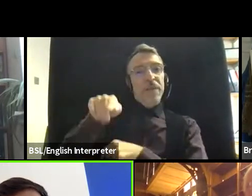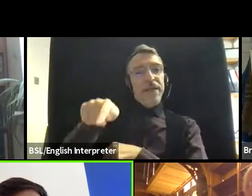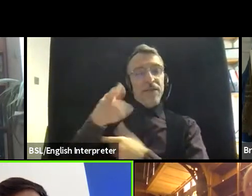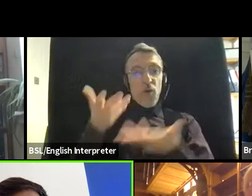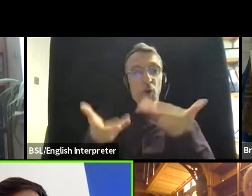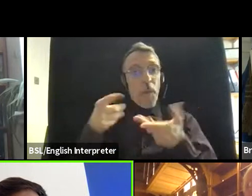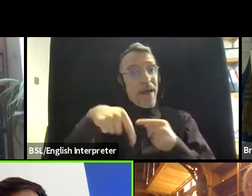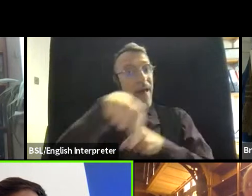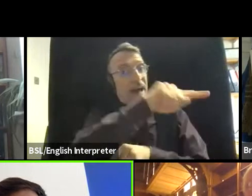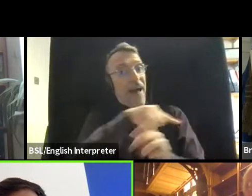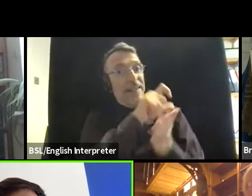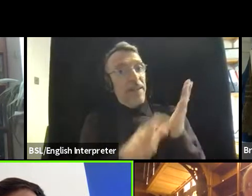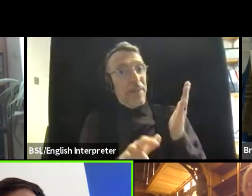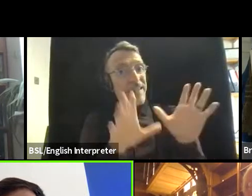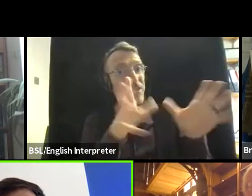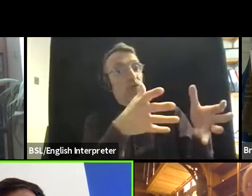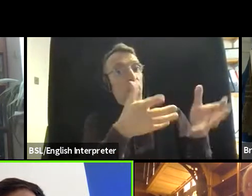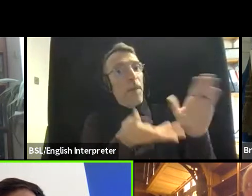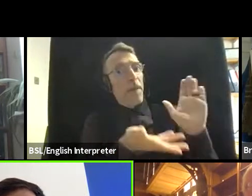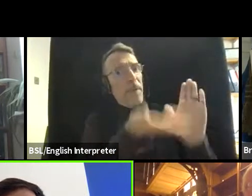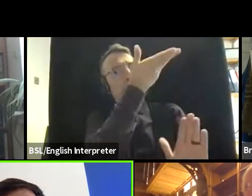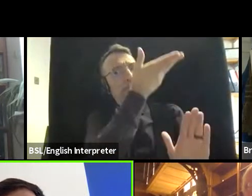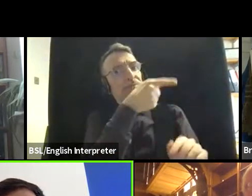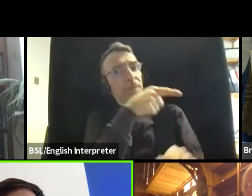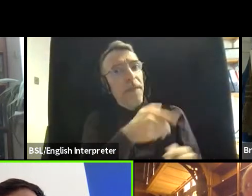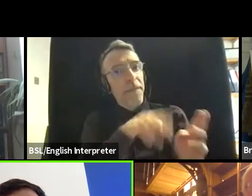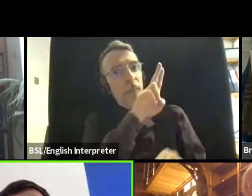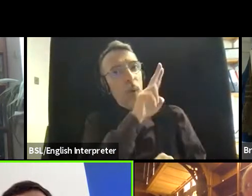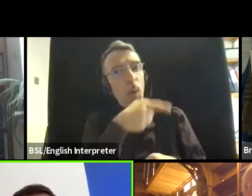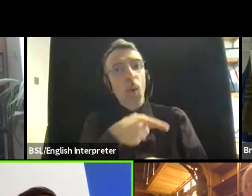other disability groups. And